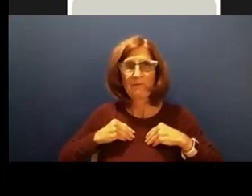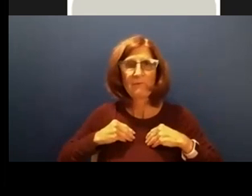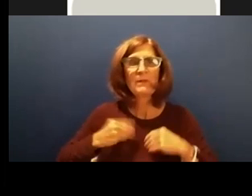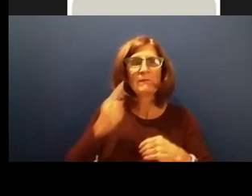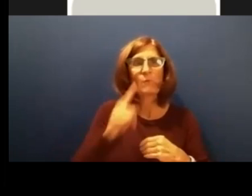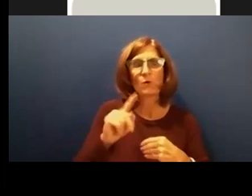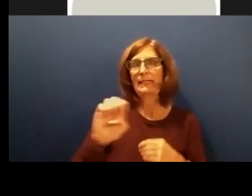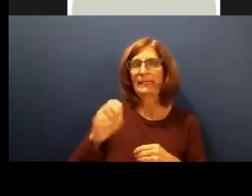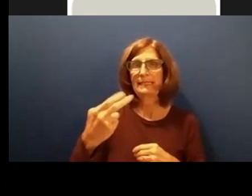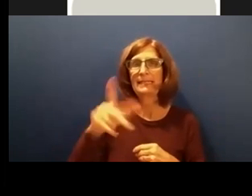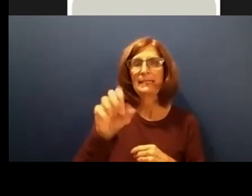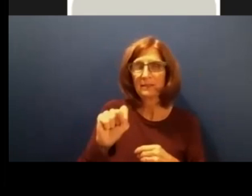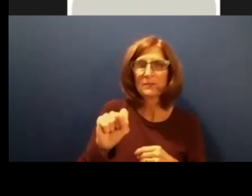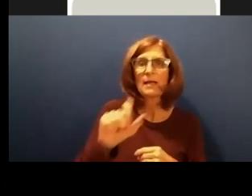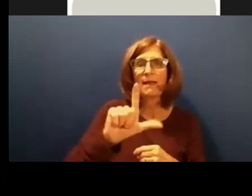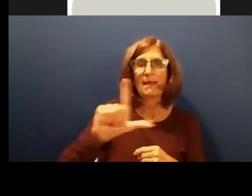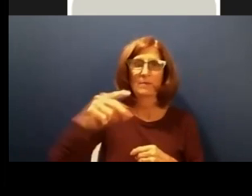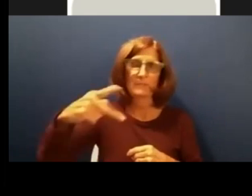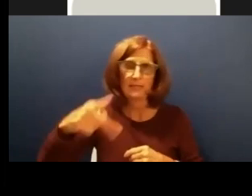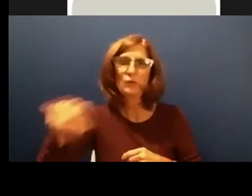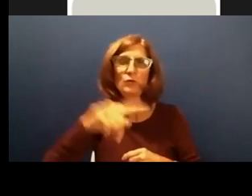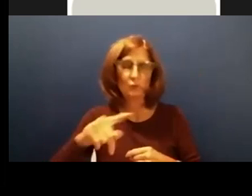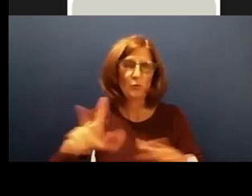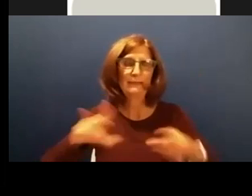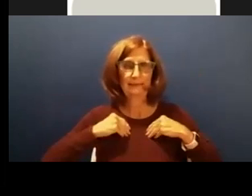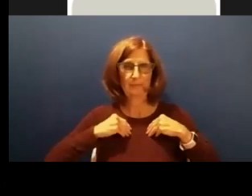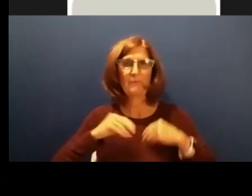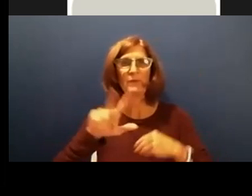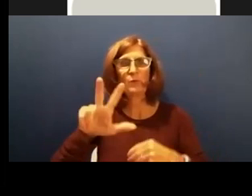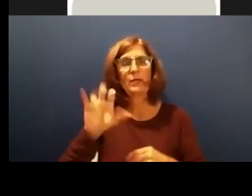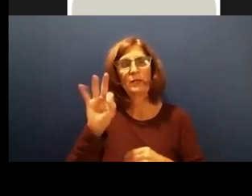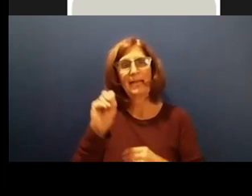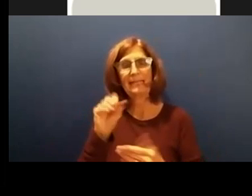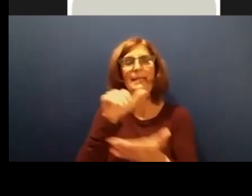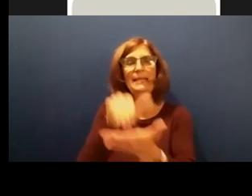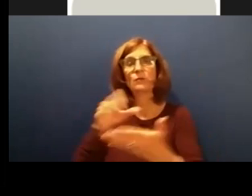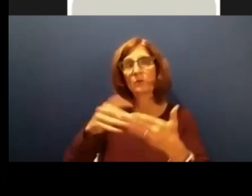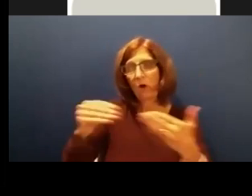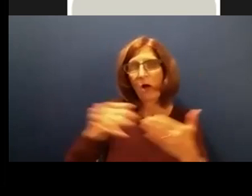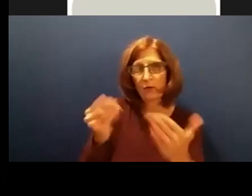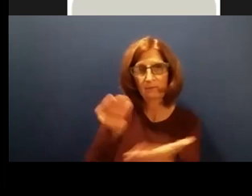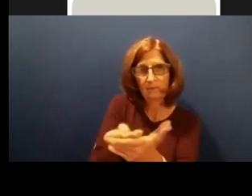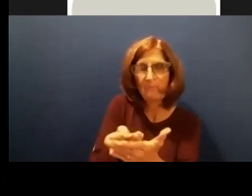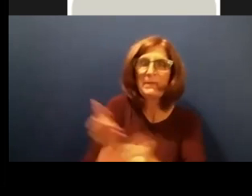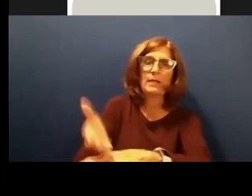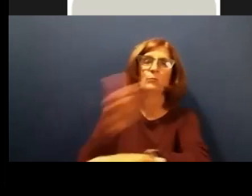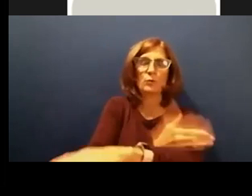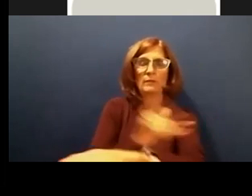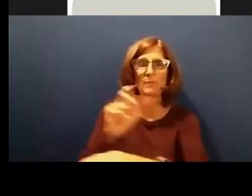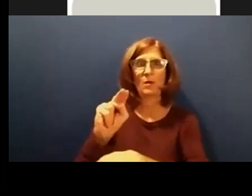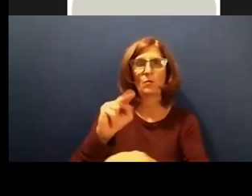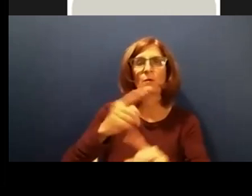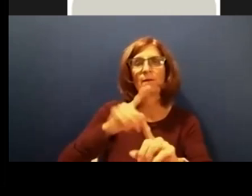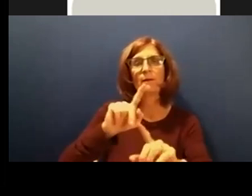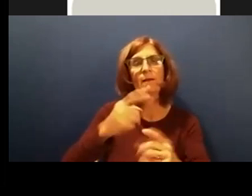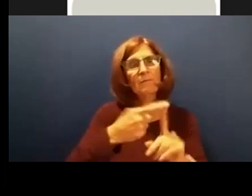LP or a related entity to assume a $390,000 rental housing development and improvement loan from the East Hills Limited Partnership